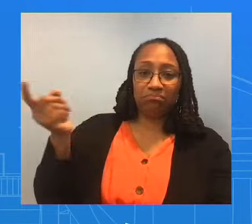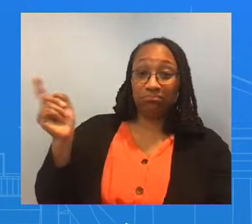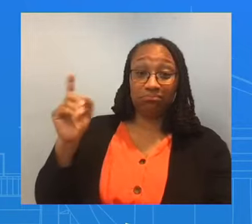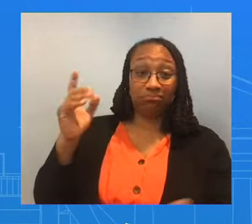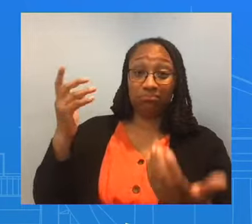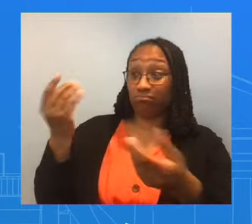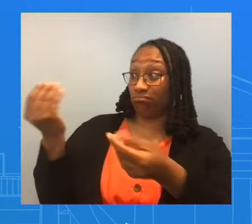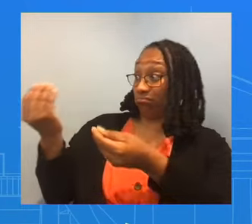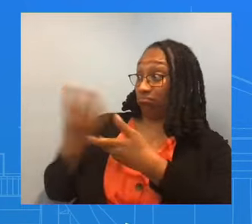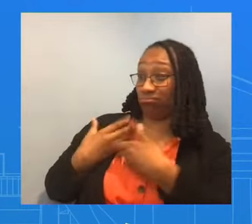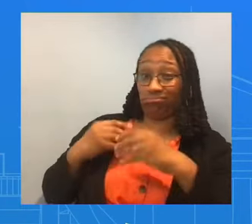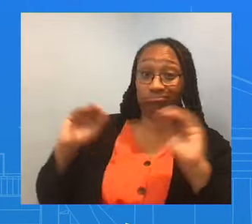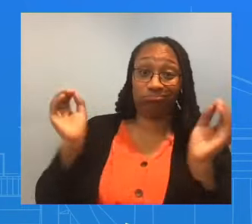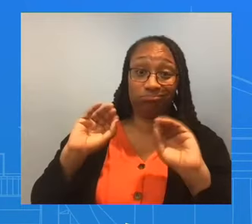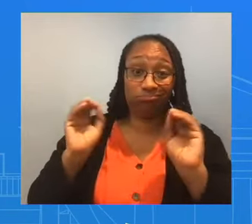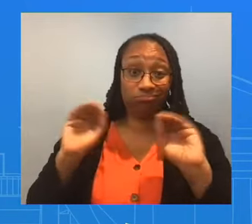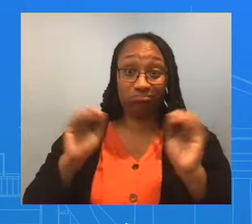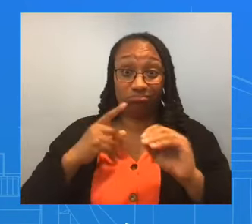called?